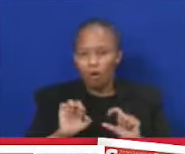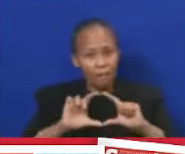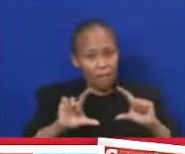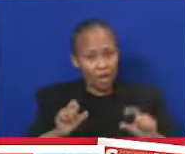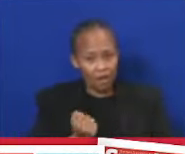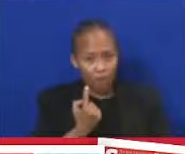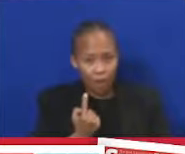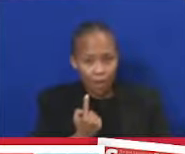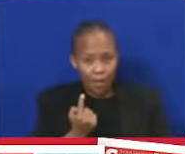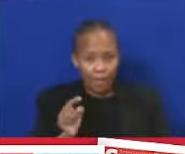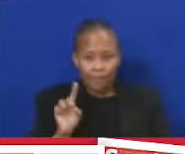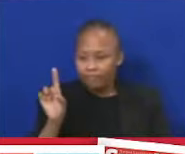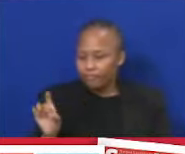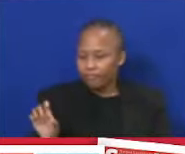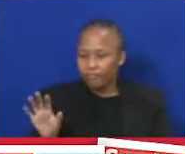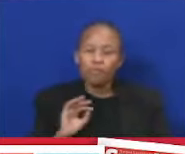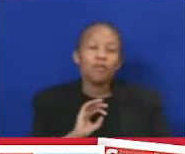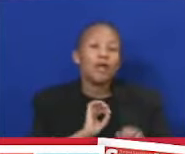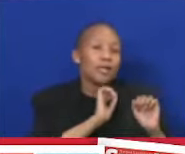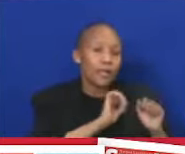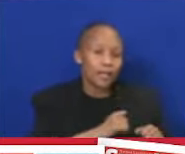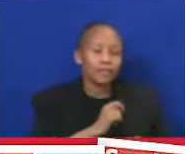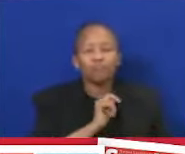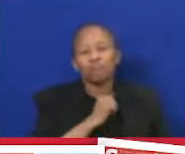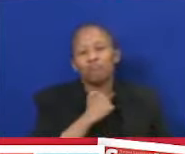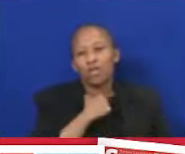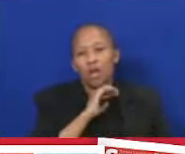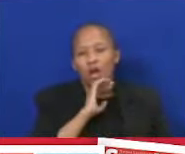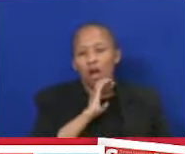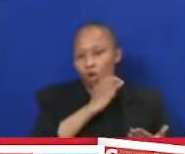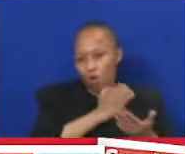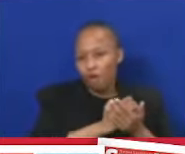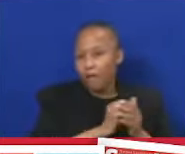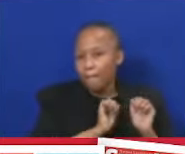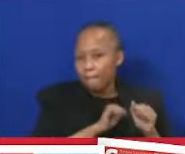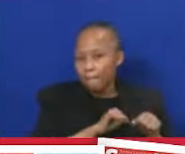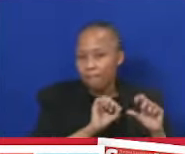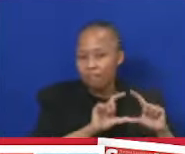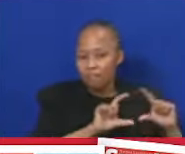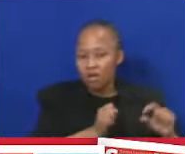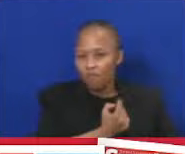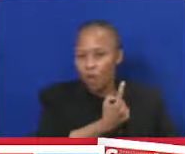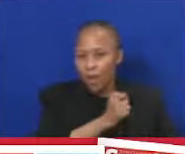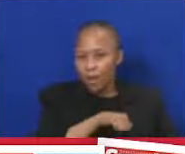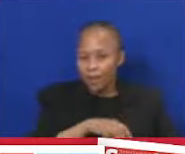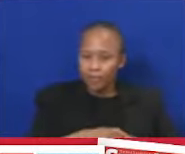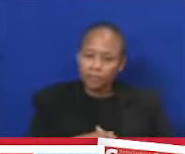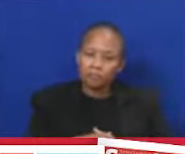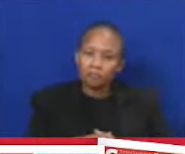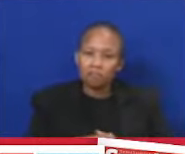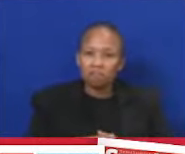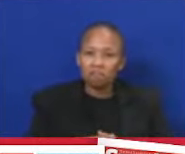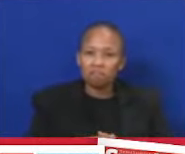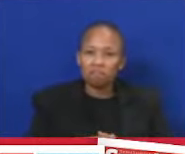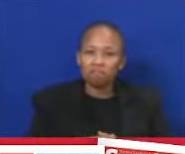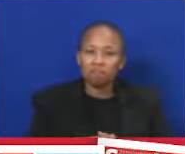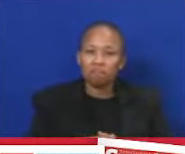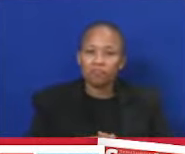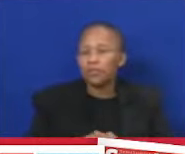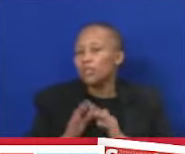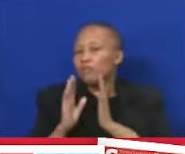I confirm the contents thereof of paragraph 1. Thank you. Could I ask you to read into the